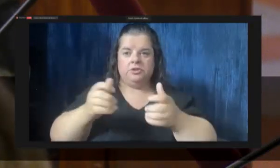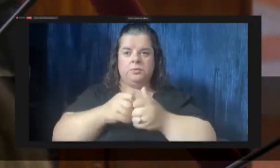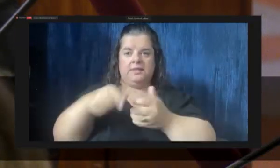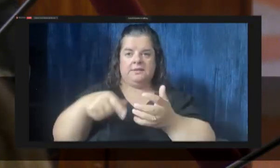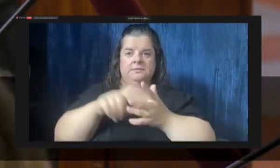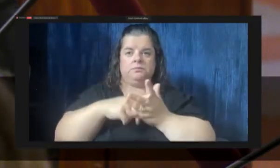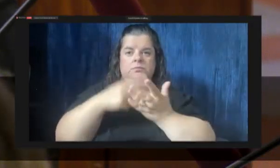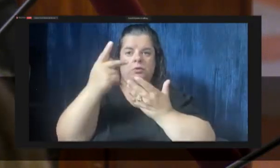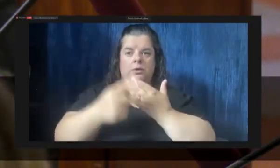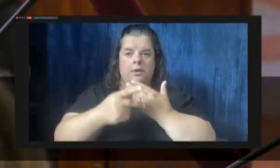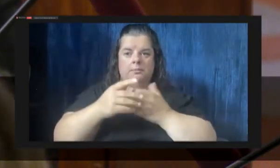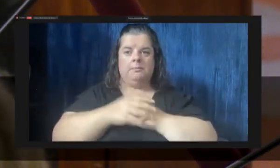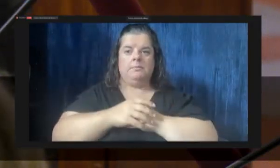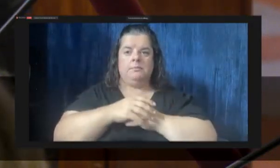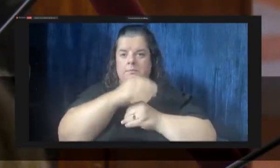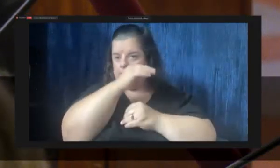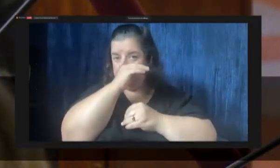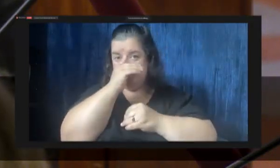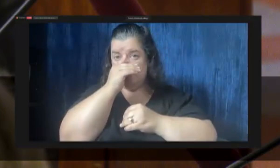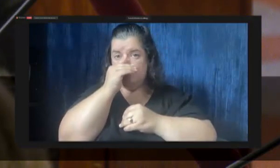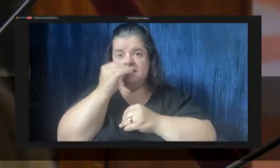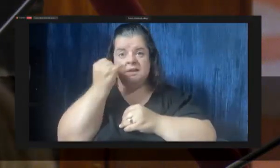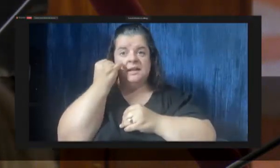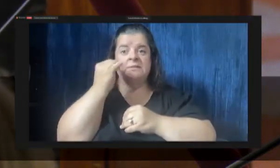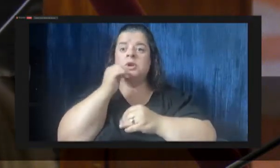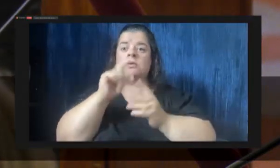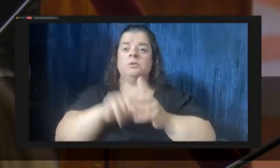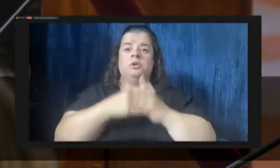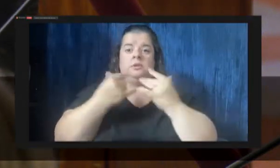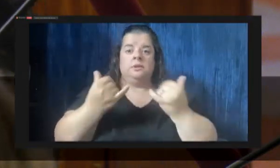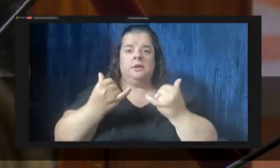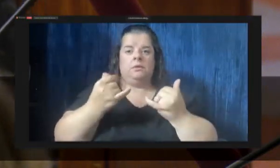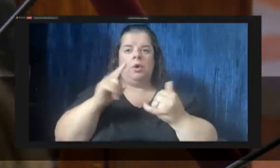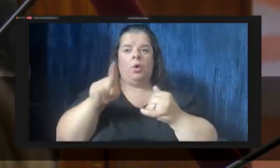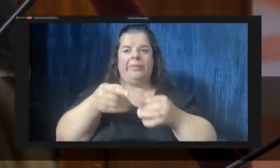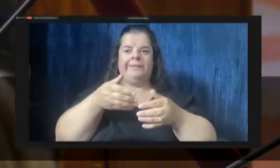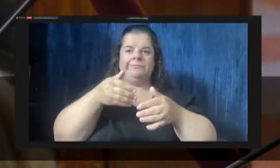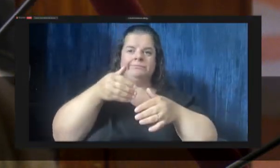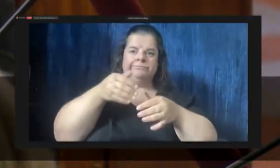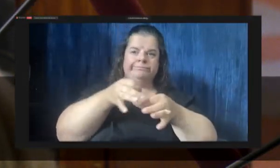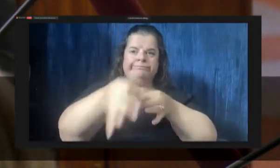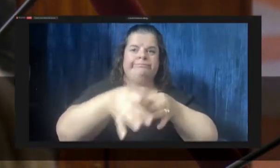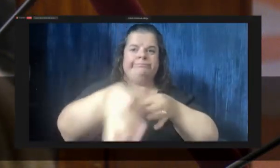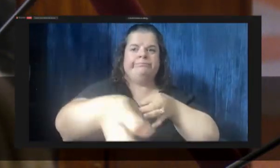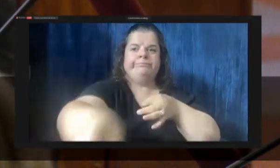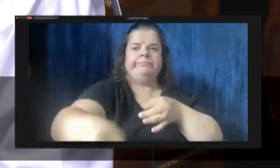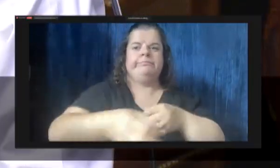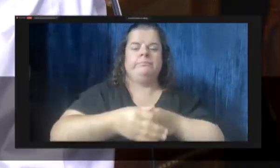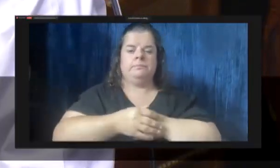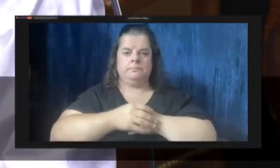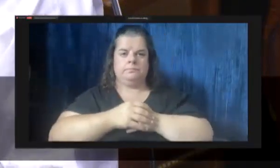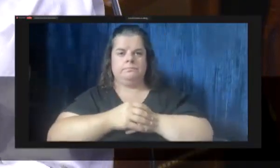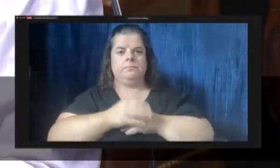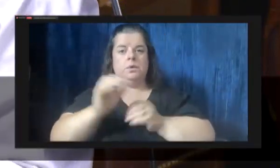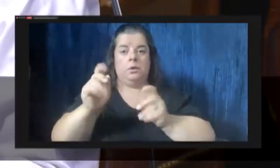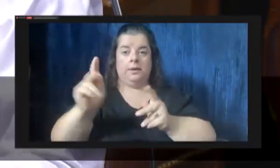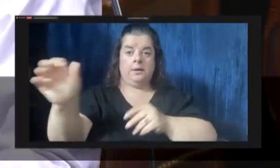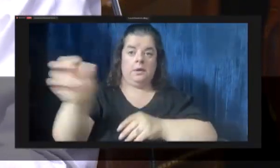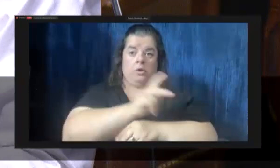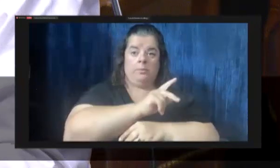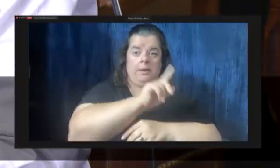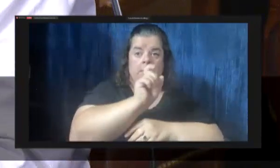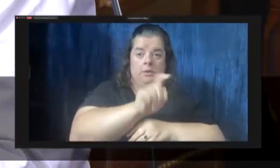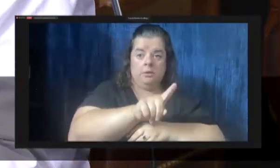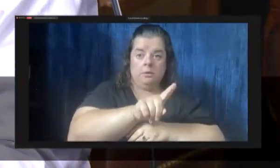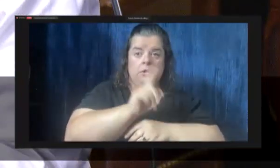hunting season. But if we don't start now, we're only kicking the can further down the road. So to go back to the question of the length,